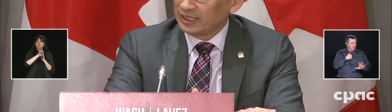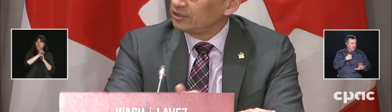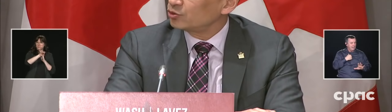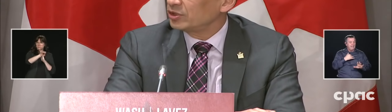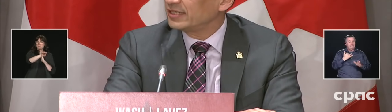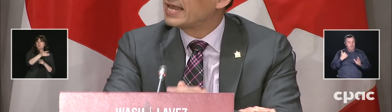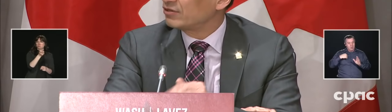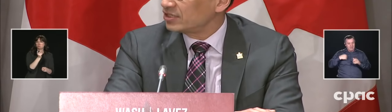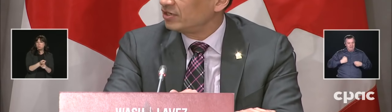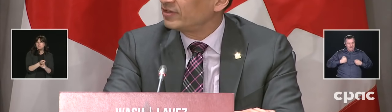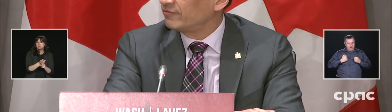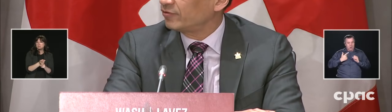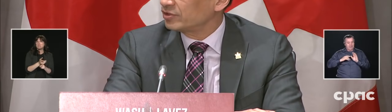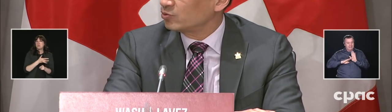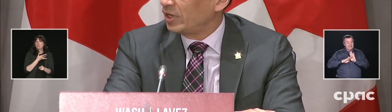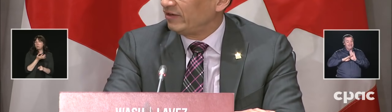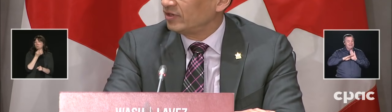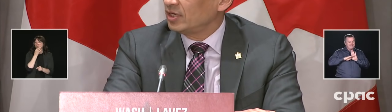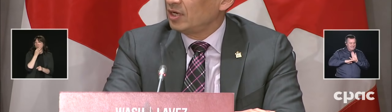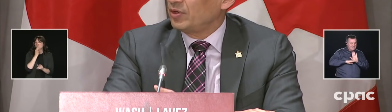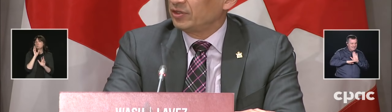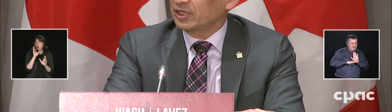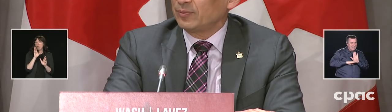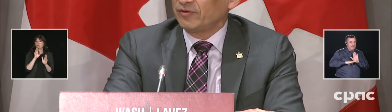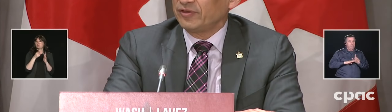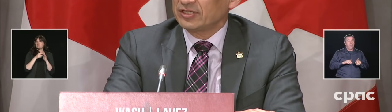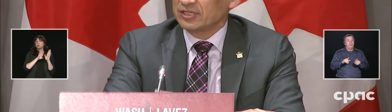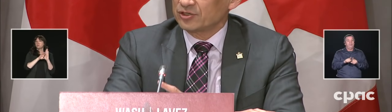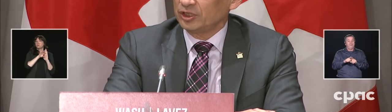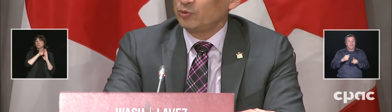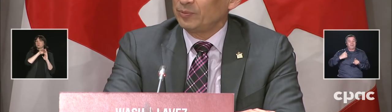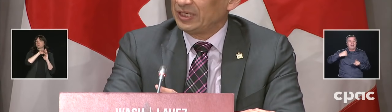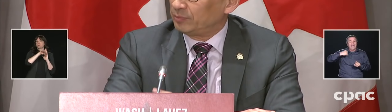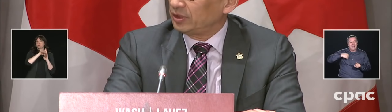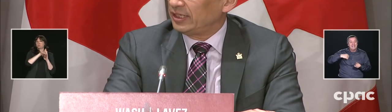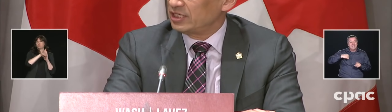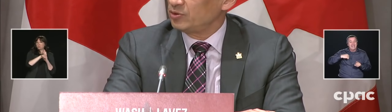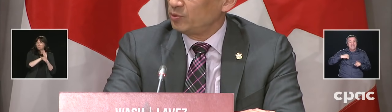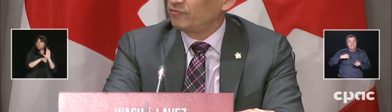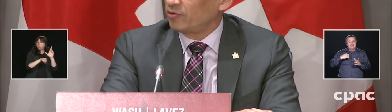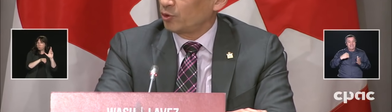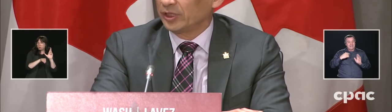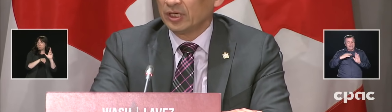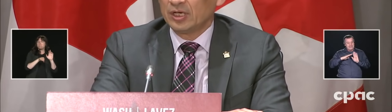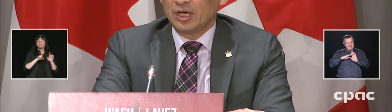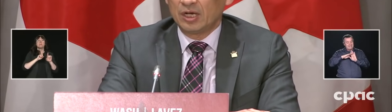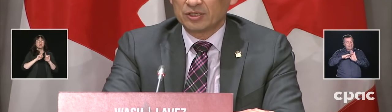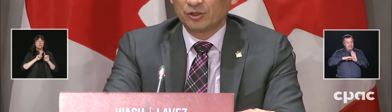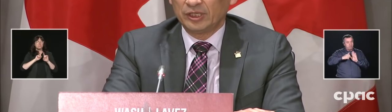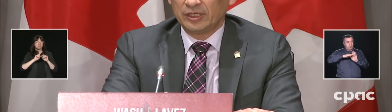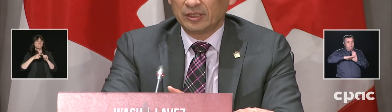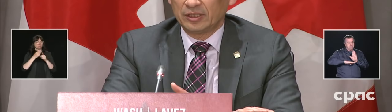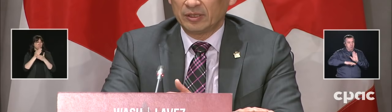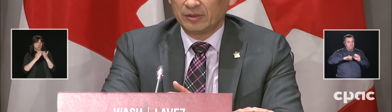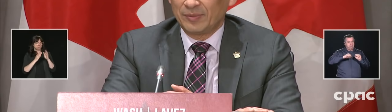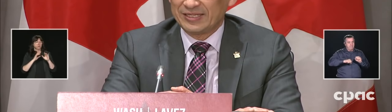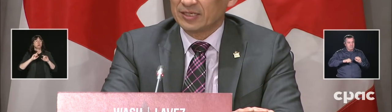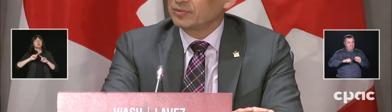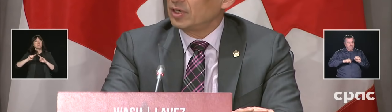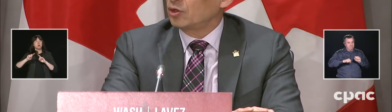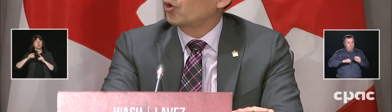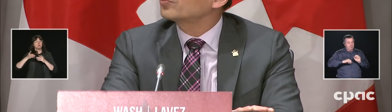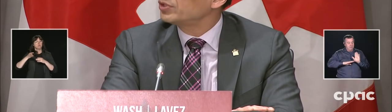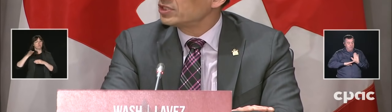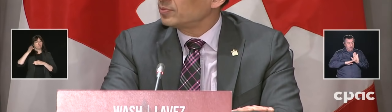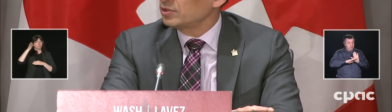not getting towards the downside of that first wave. But there are a couple of things that certainly will be in play as we move forward. Certainly, the